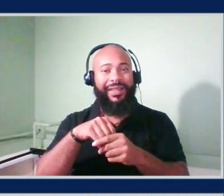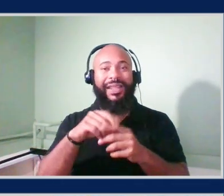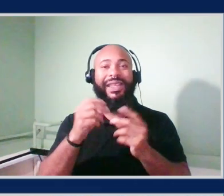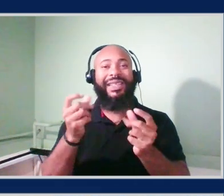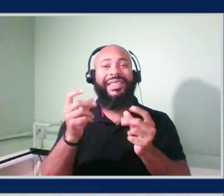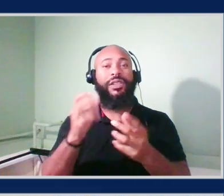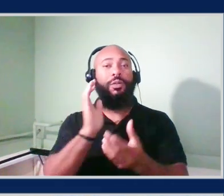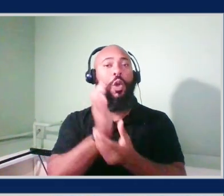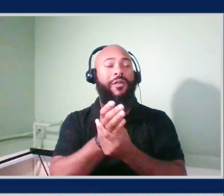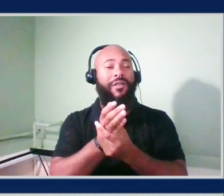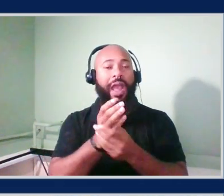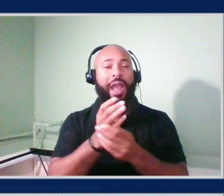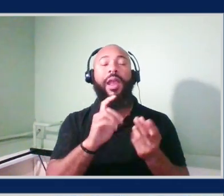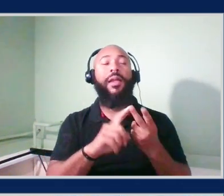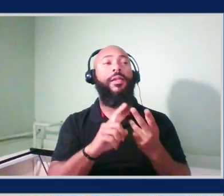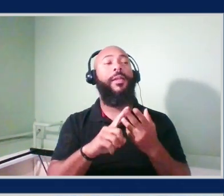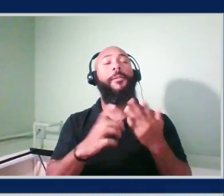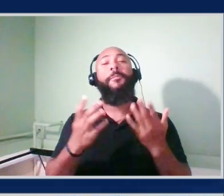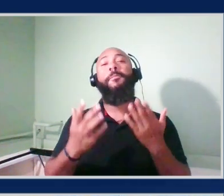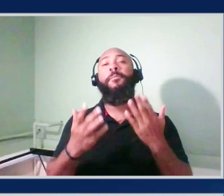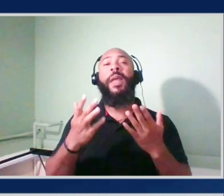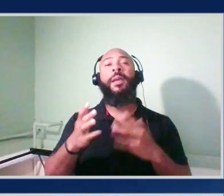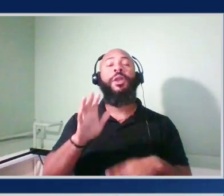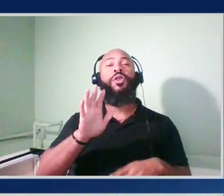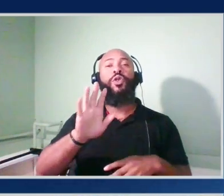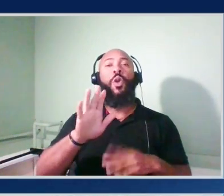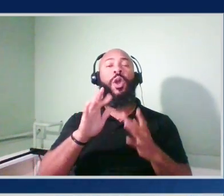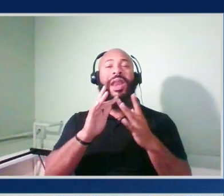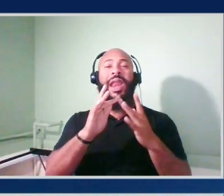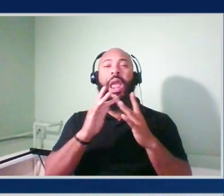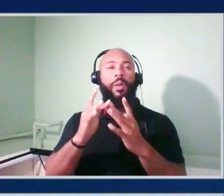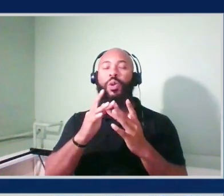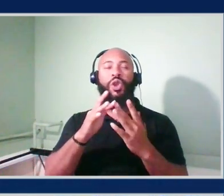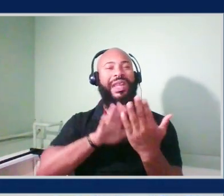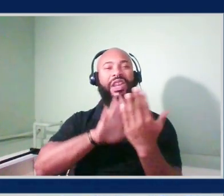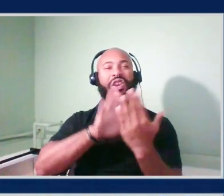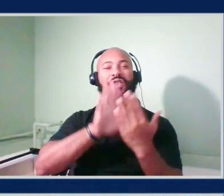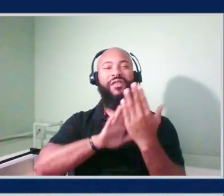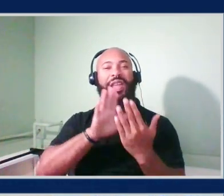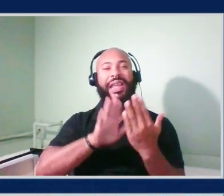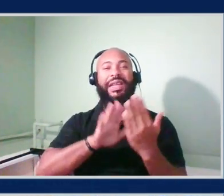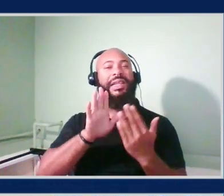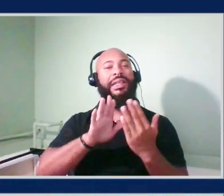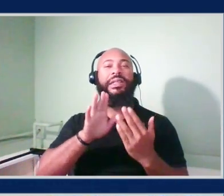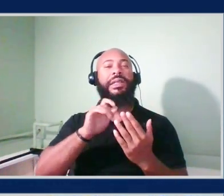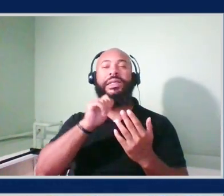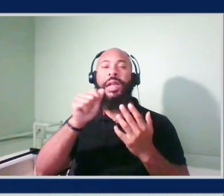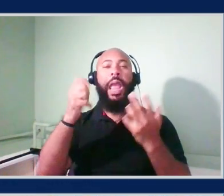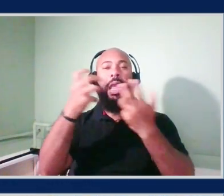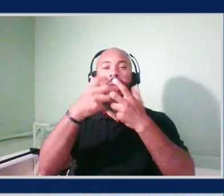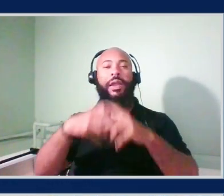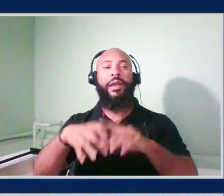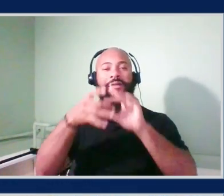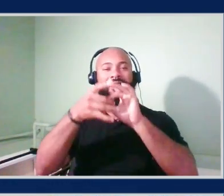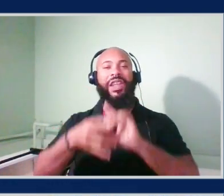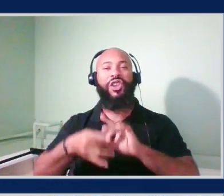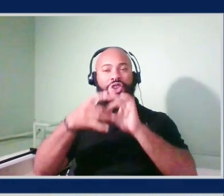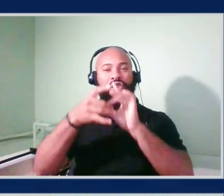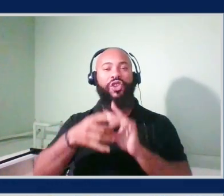review maybe your network interfaces are not configured properly, or